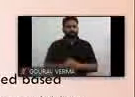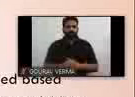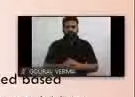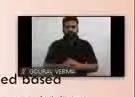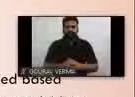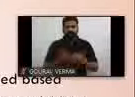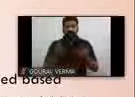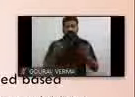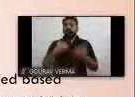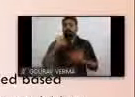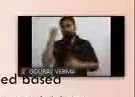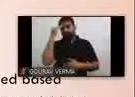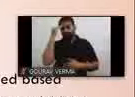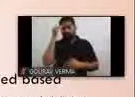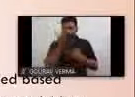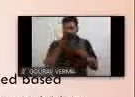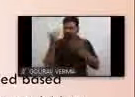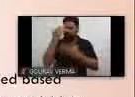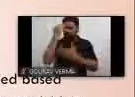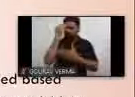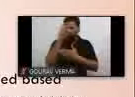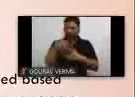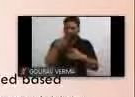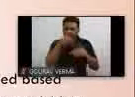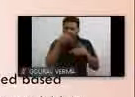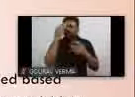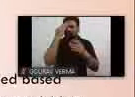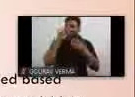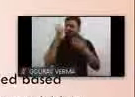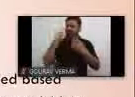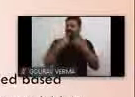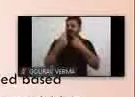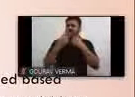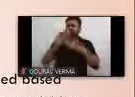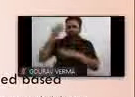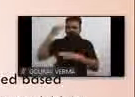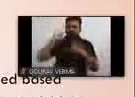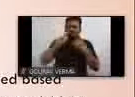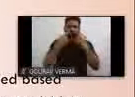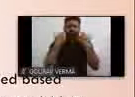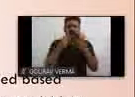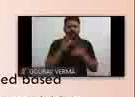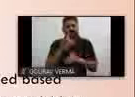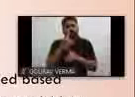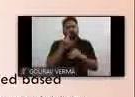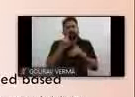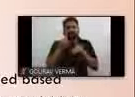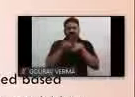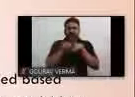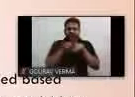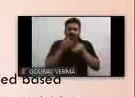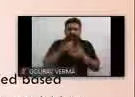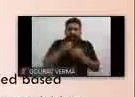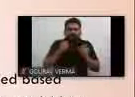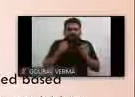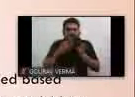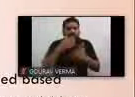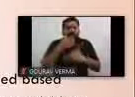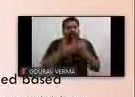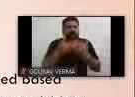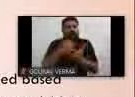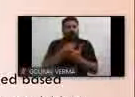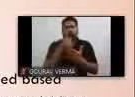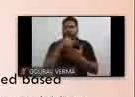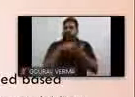I know you all know this and I have talked about it earlier, but I still, just to prepare the base, I will discuss what